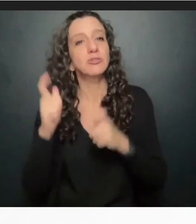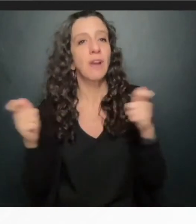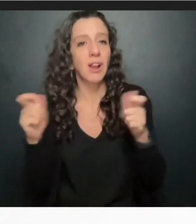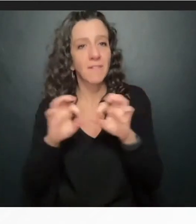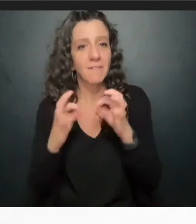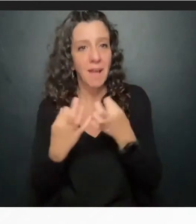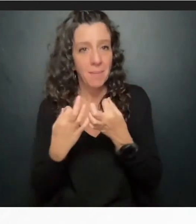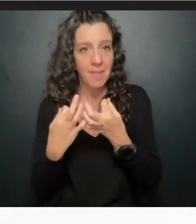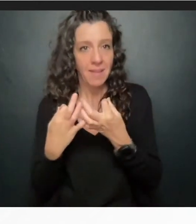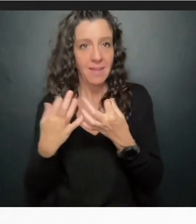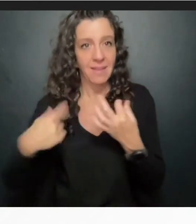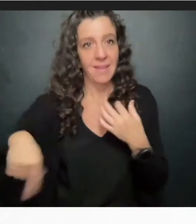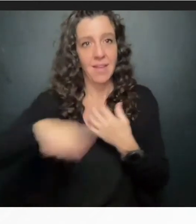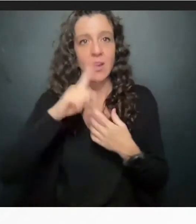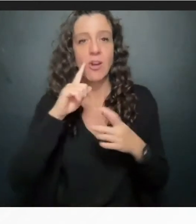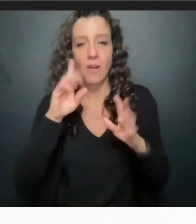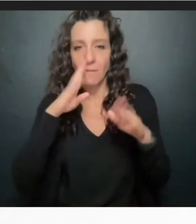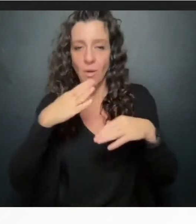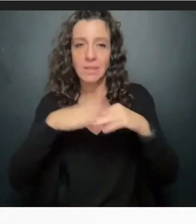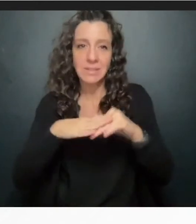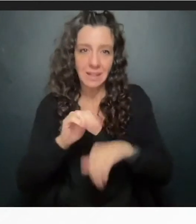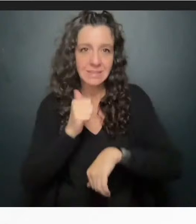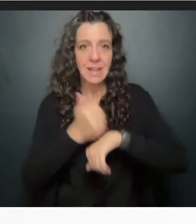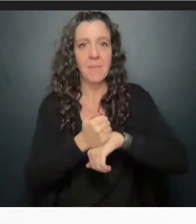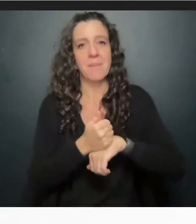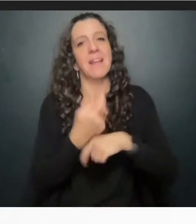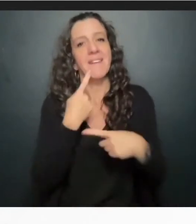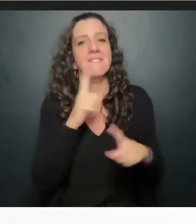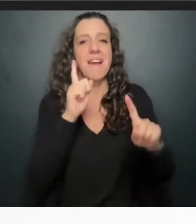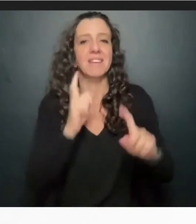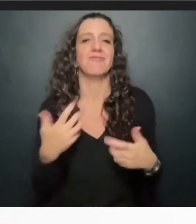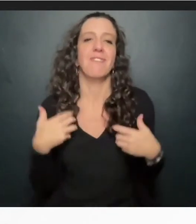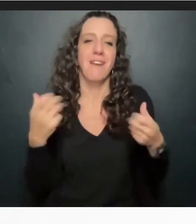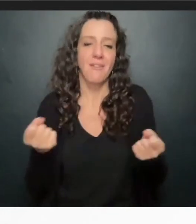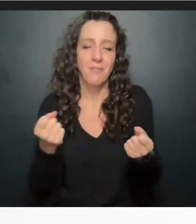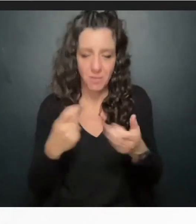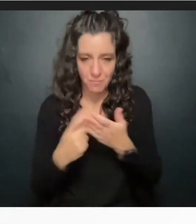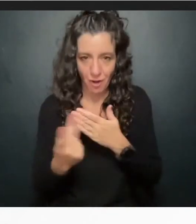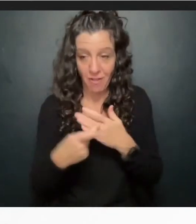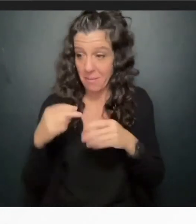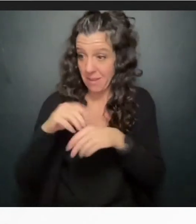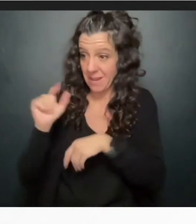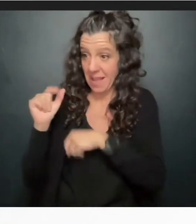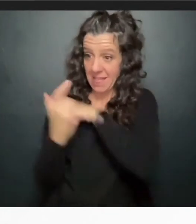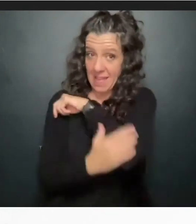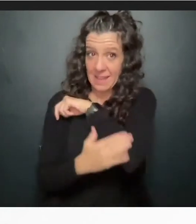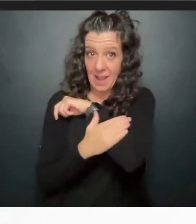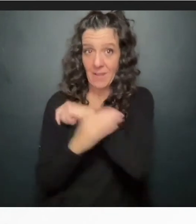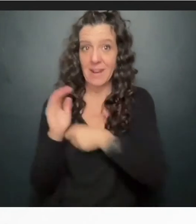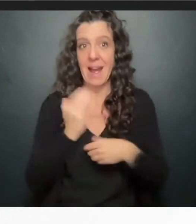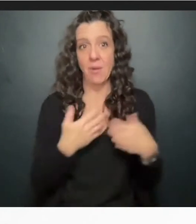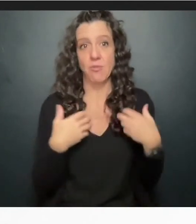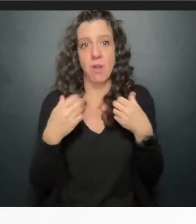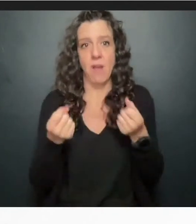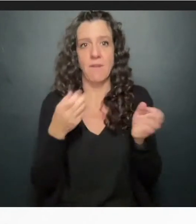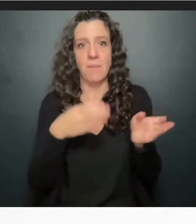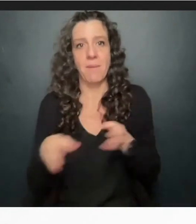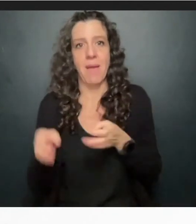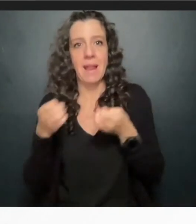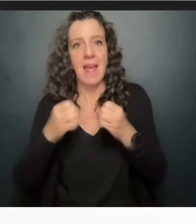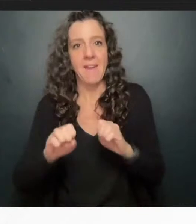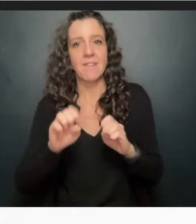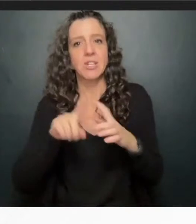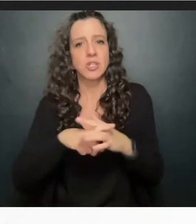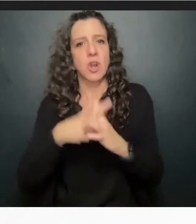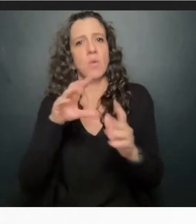on establishing an effective recovery program. In LA County, our recovery program planning efforts started within hours of